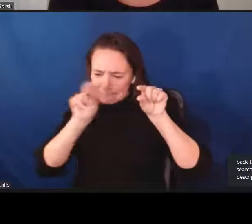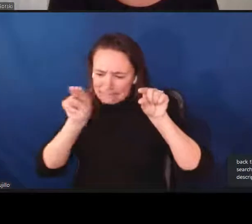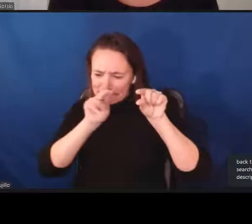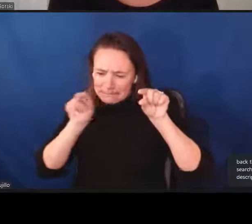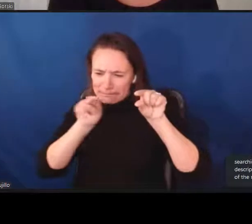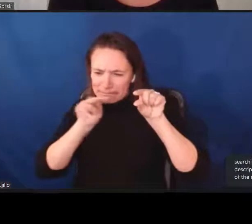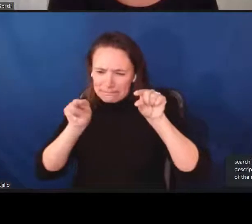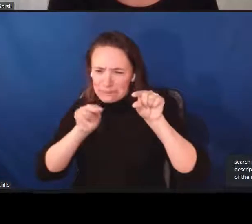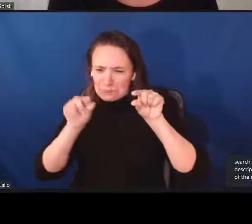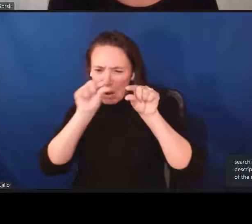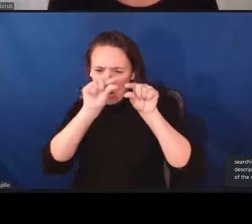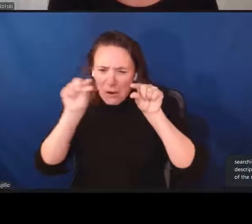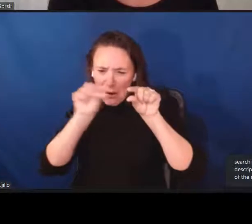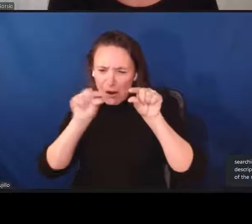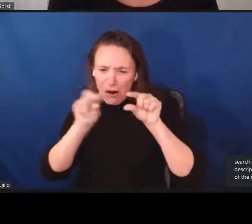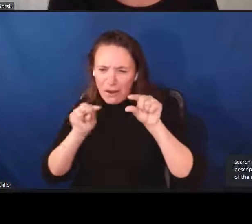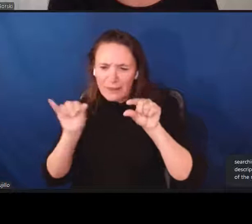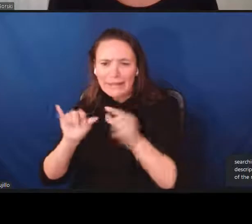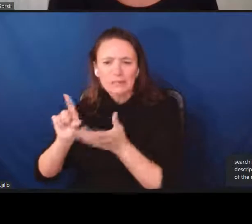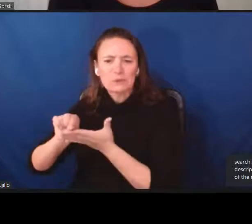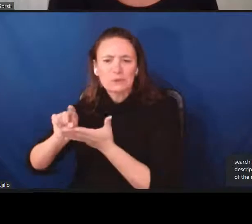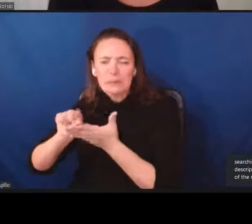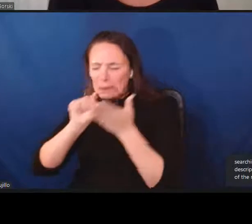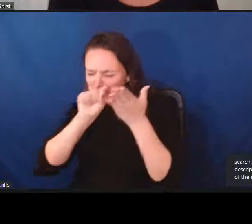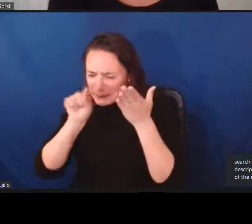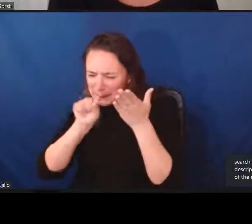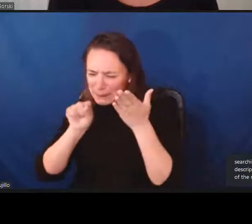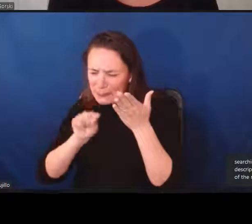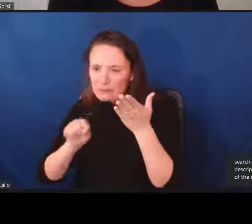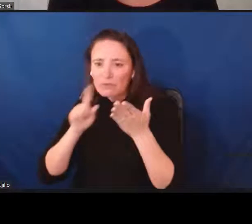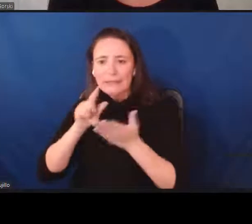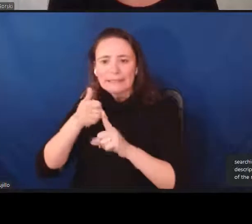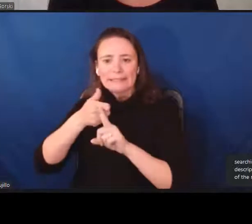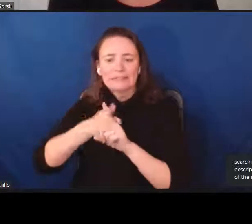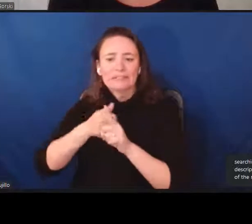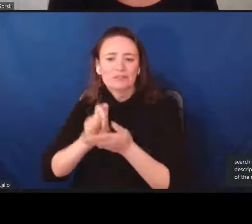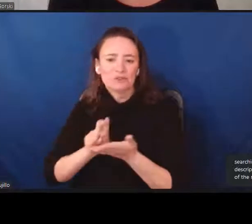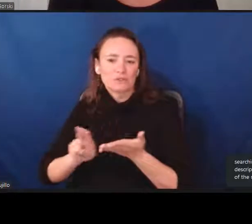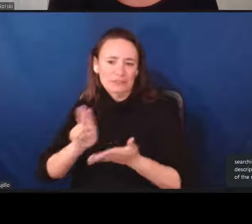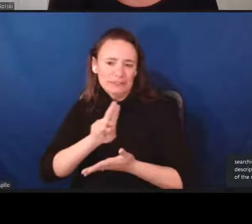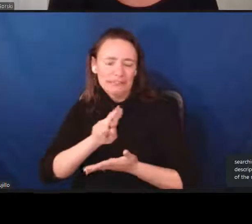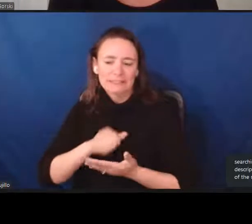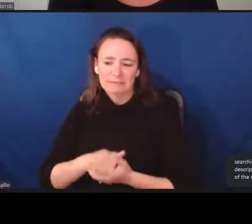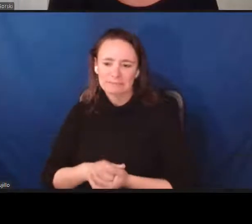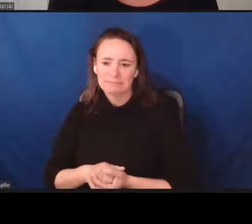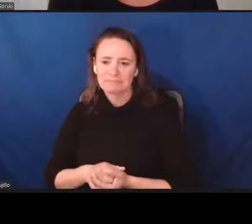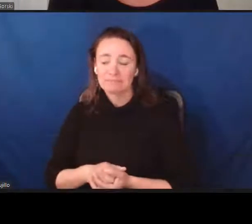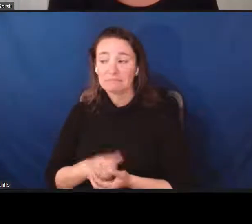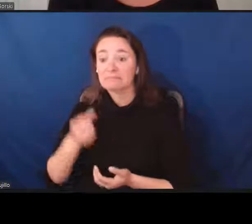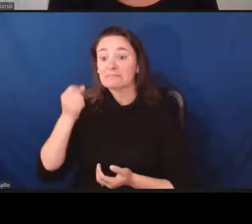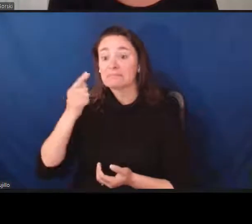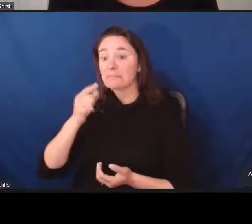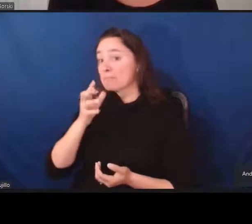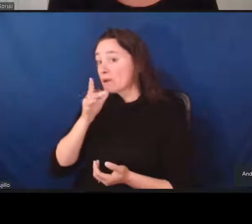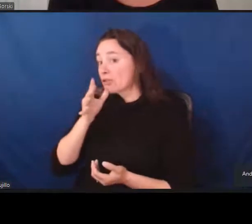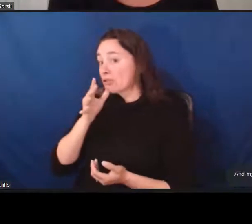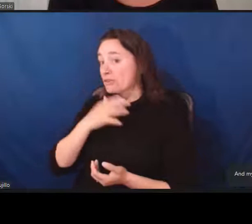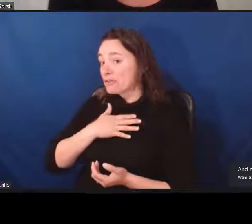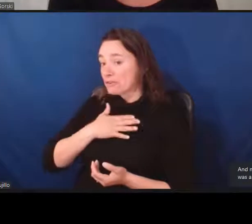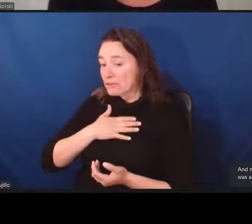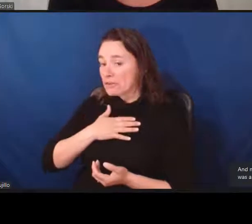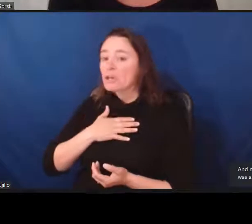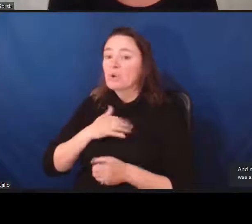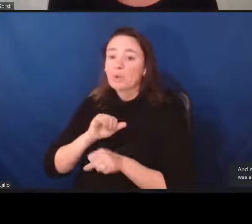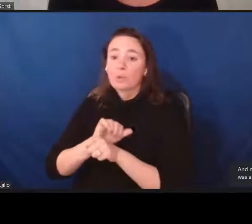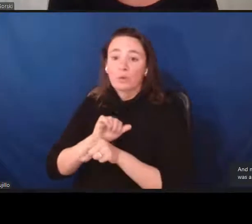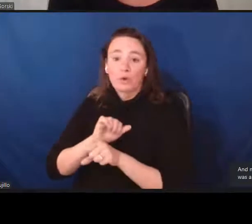the newspaper, for each university. And my mom worked in the medical field. She was a nurse,